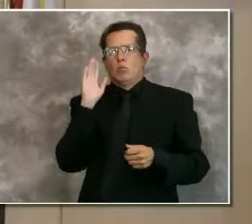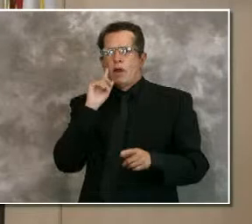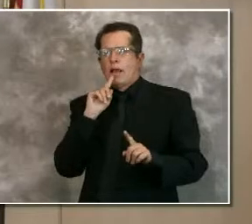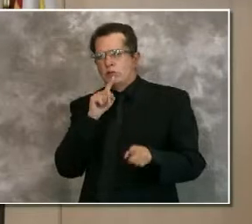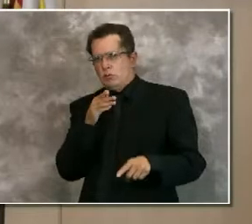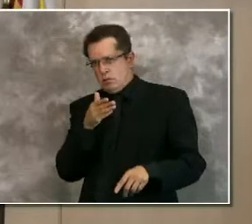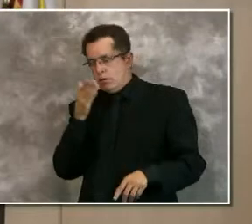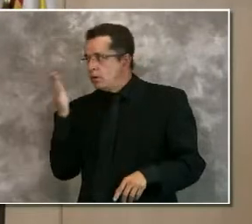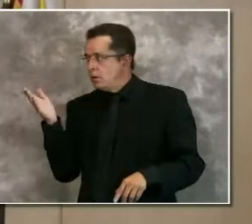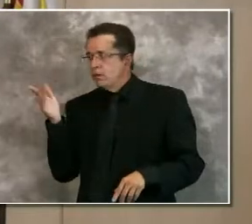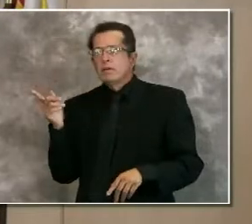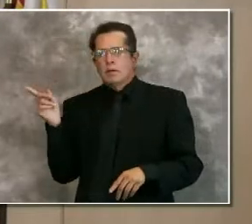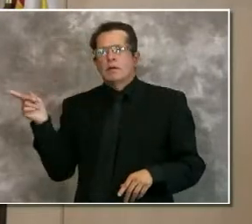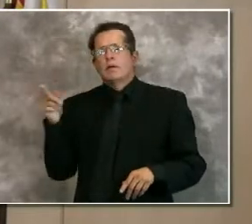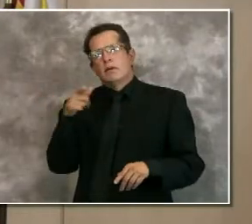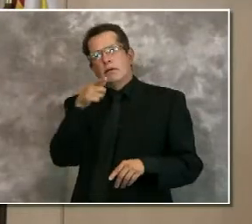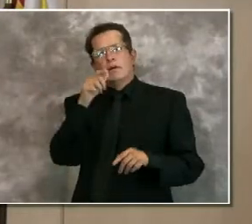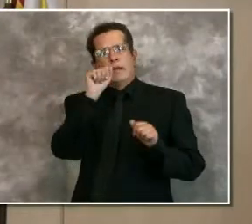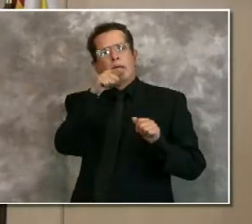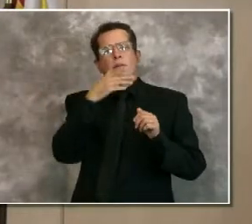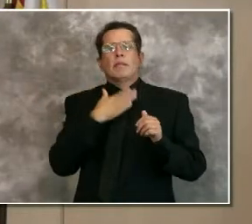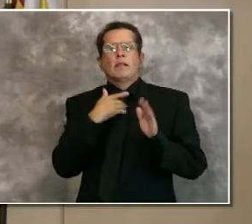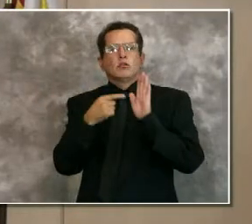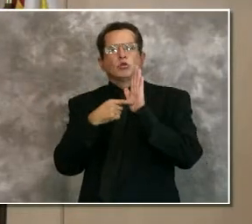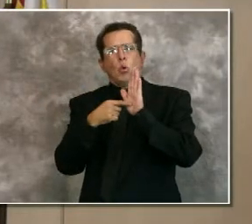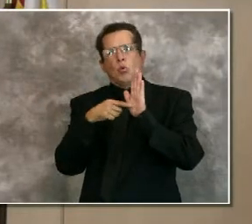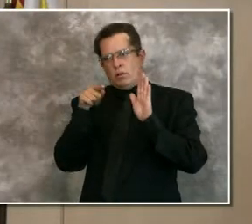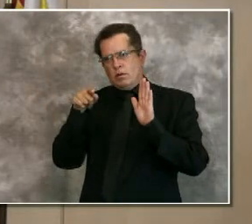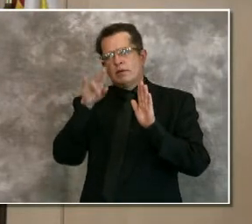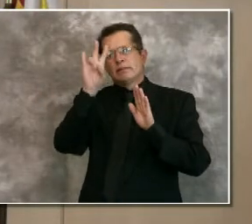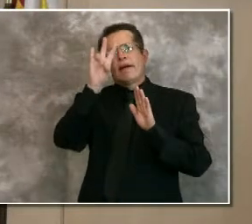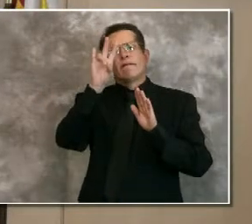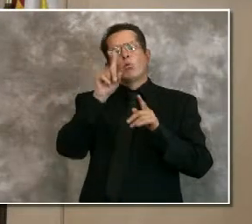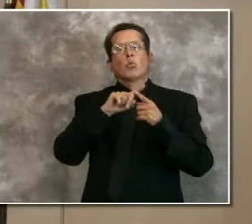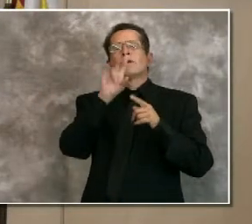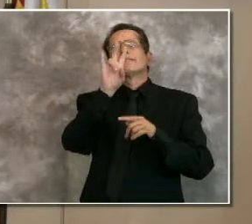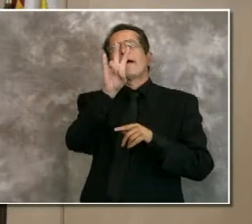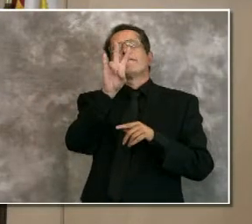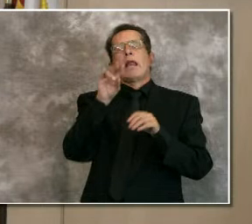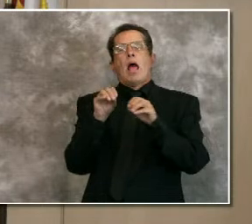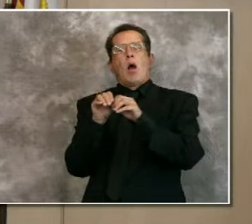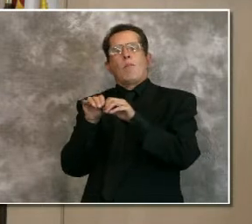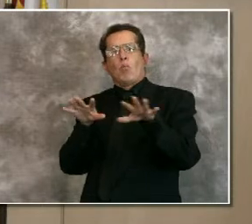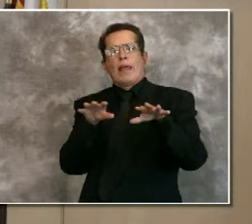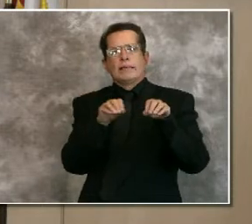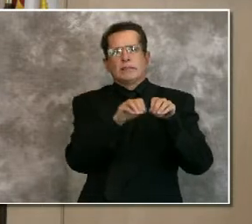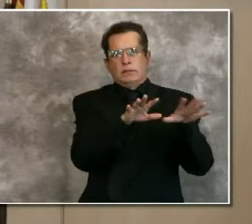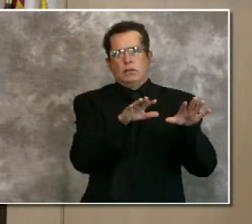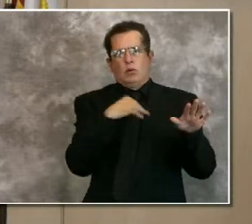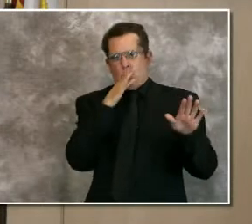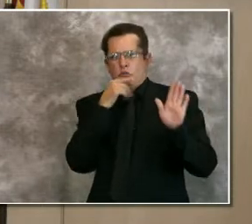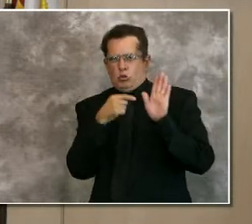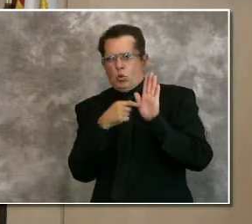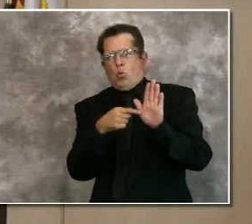If staff could go back to the slide that shows the 7 outbreaks that are, if